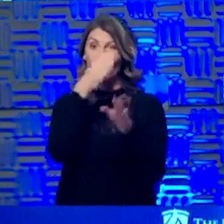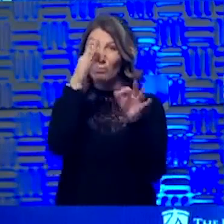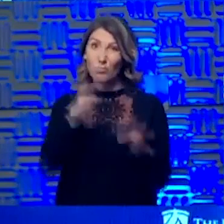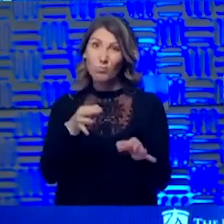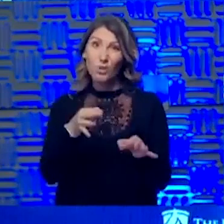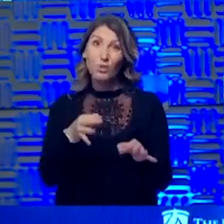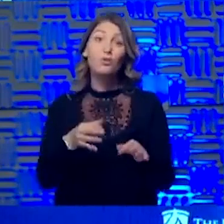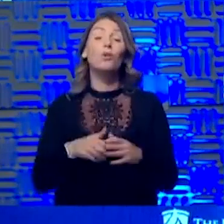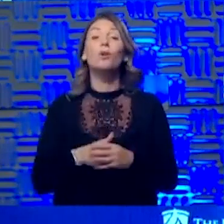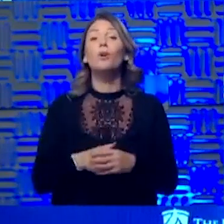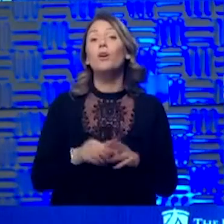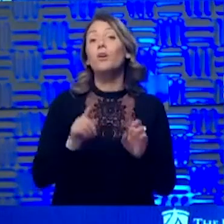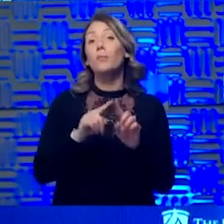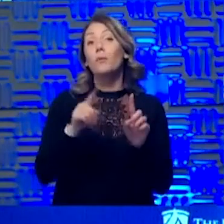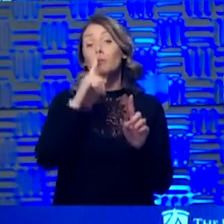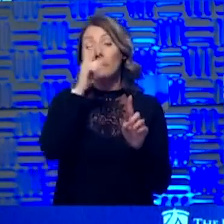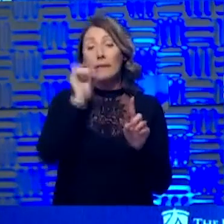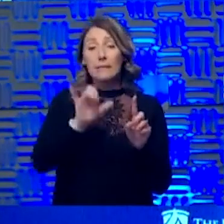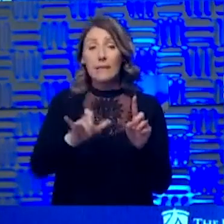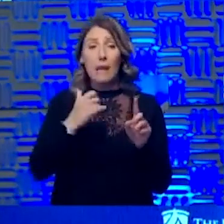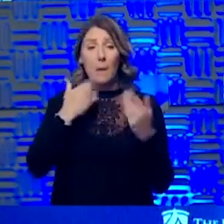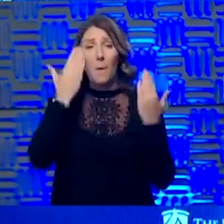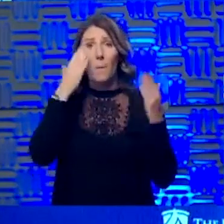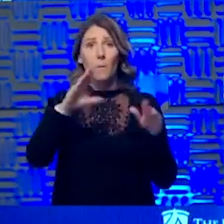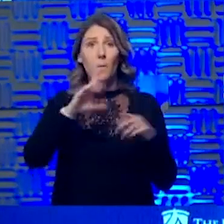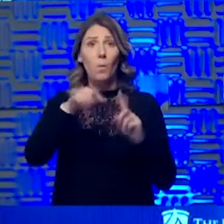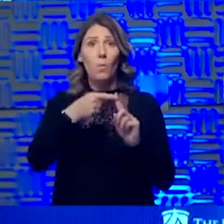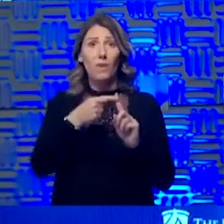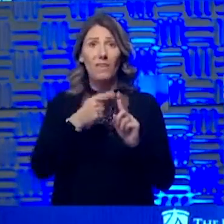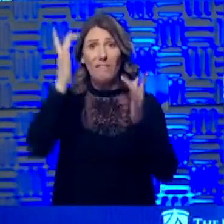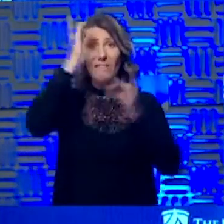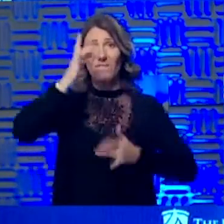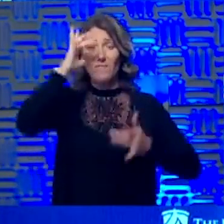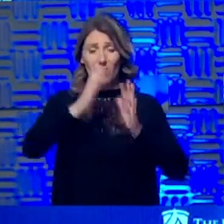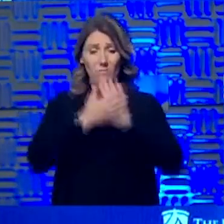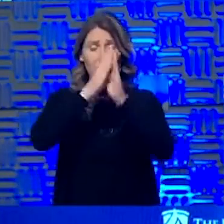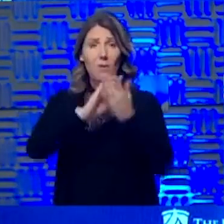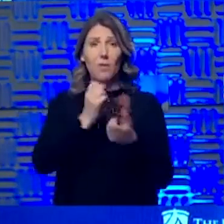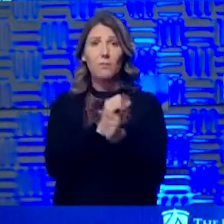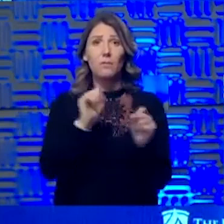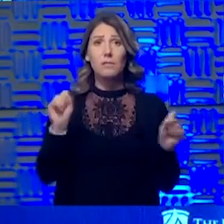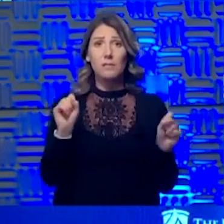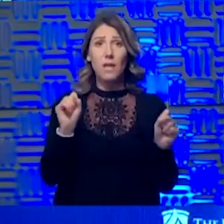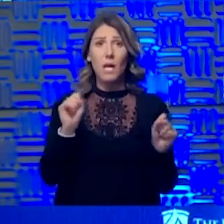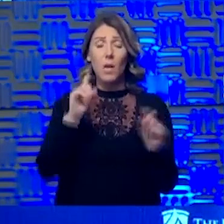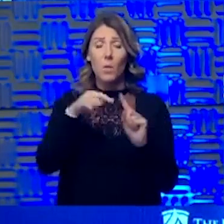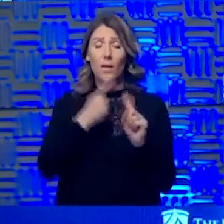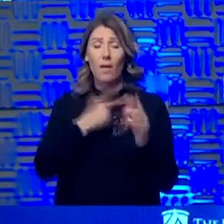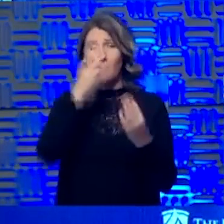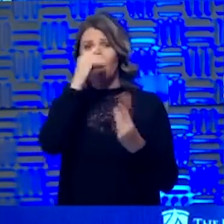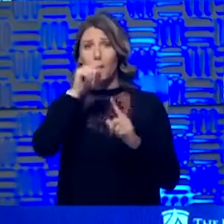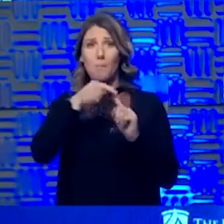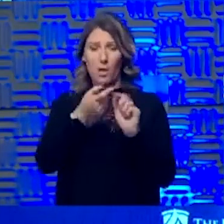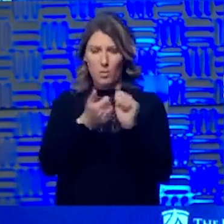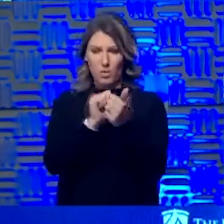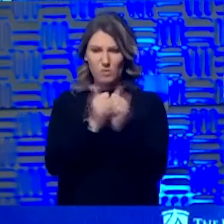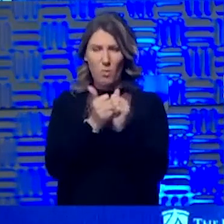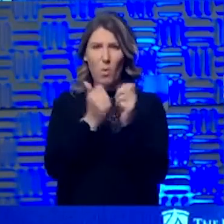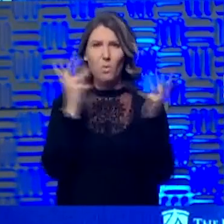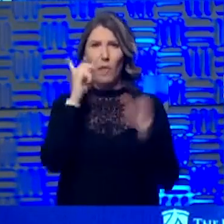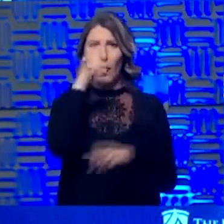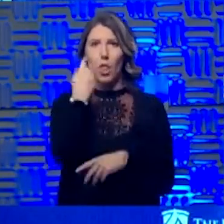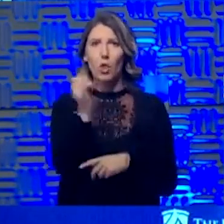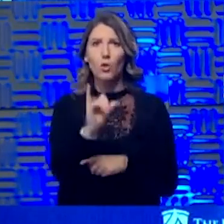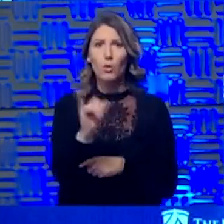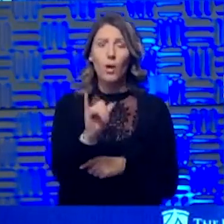that, and because the virus is still, and I don't know when it will necessarily be safe. If you look at what I think sports are going to go to, we're going to have